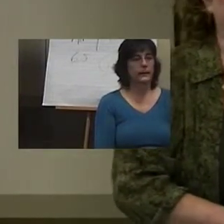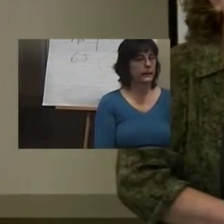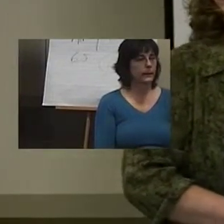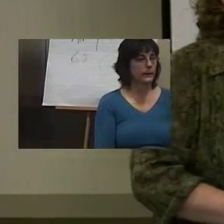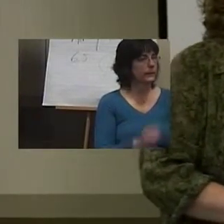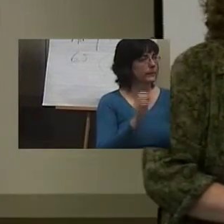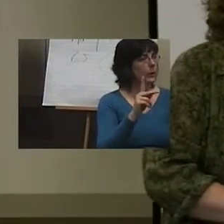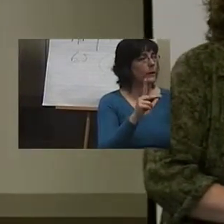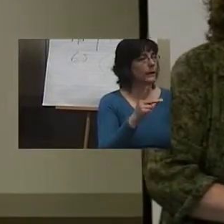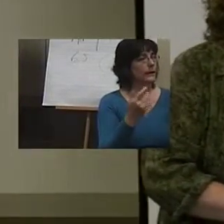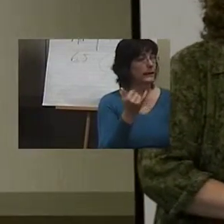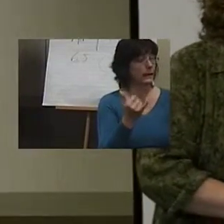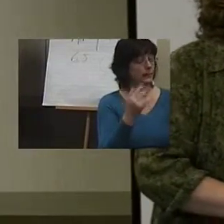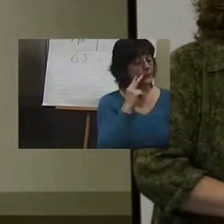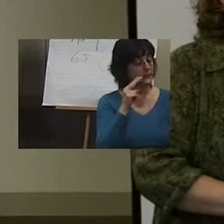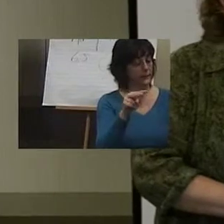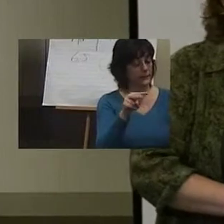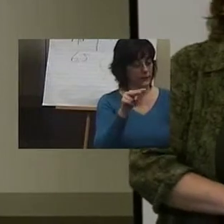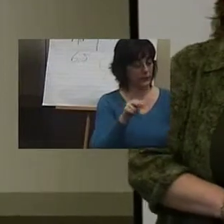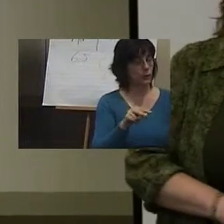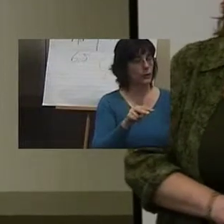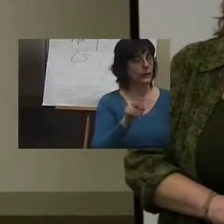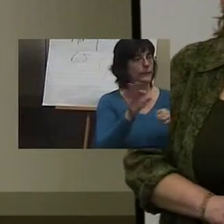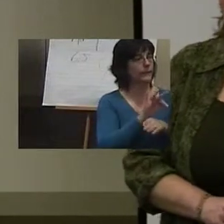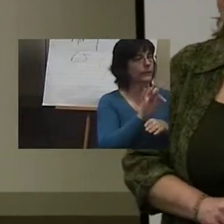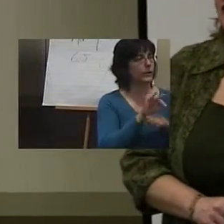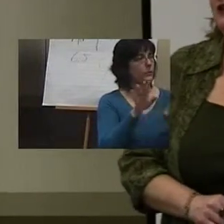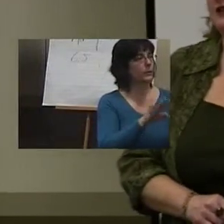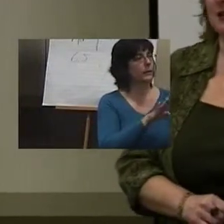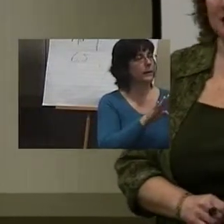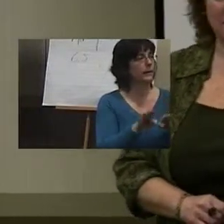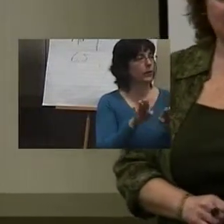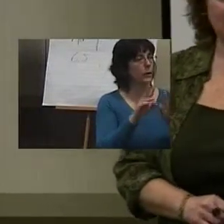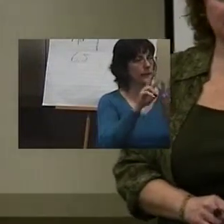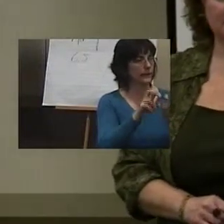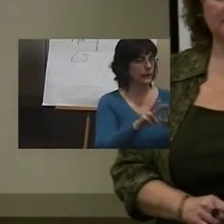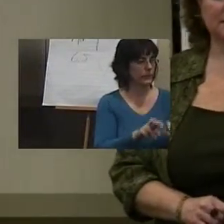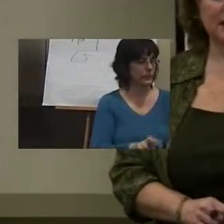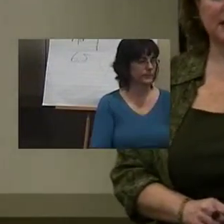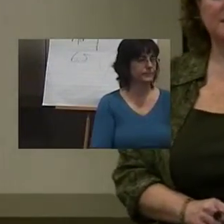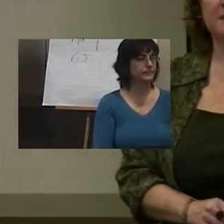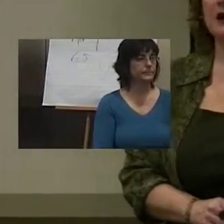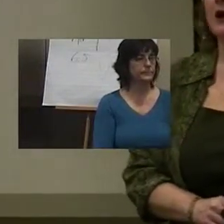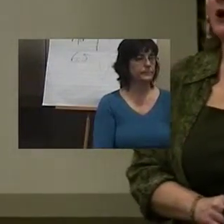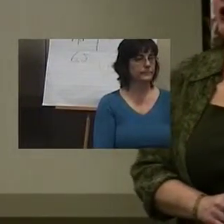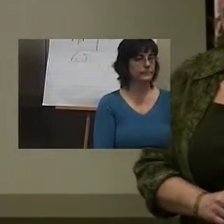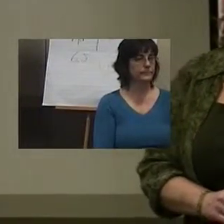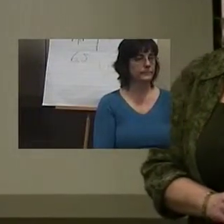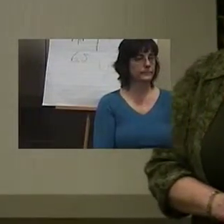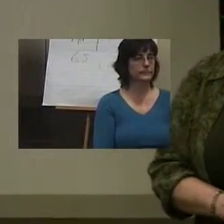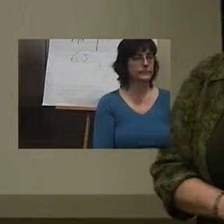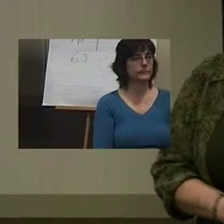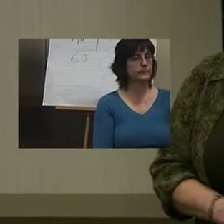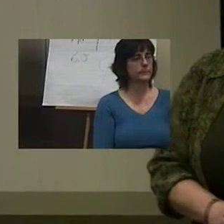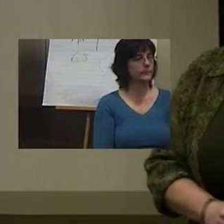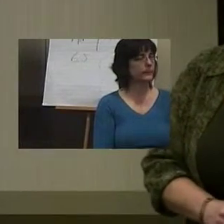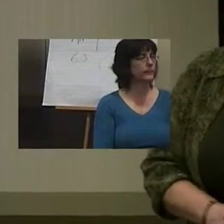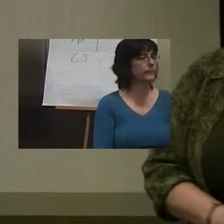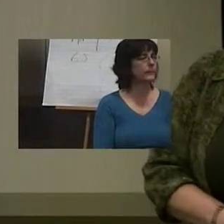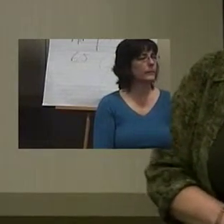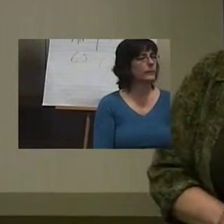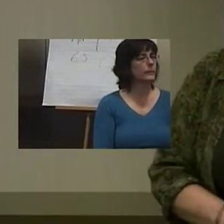All right, let's take a look at functional behavioral assessment. Okay? What you're going to